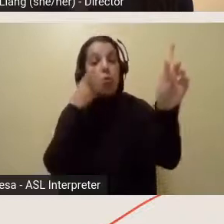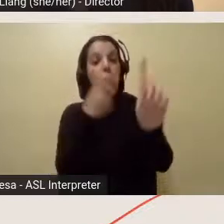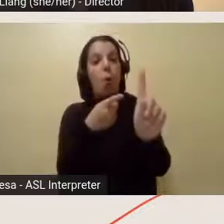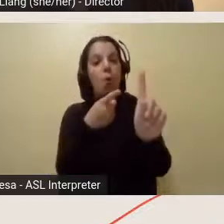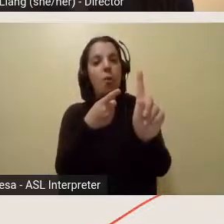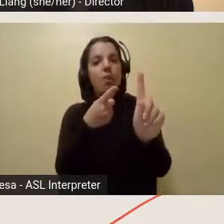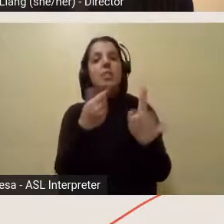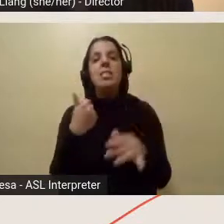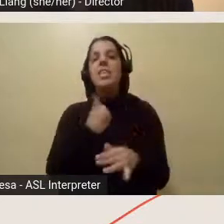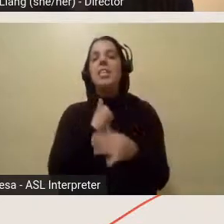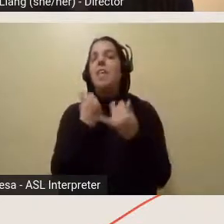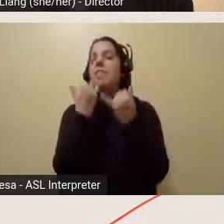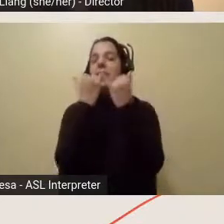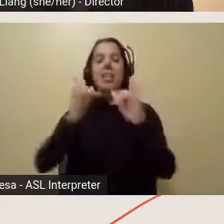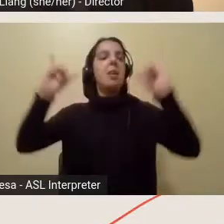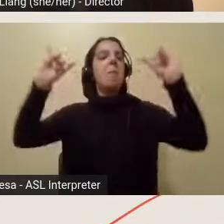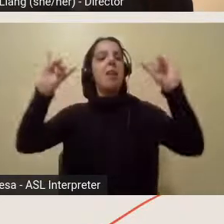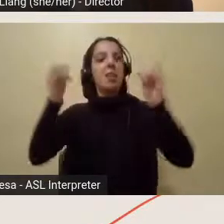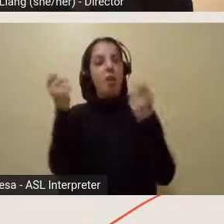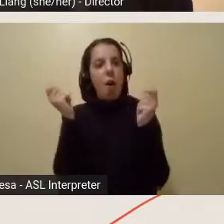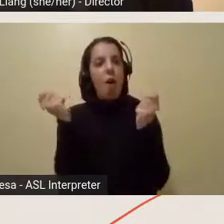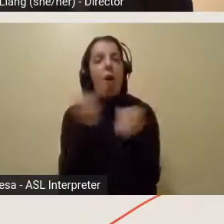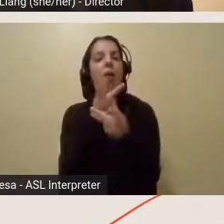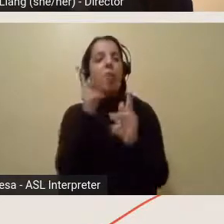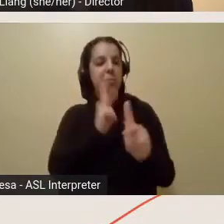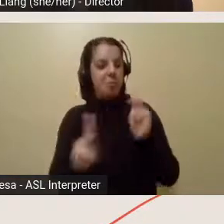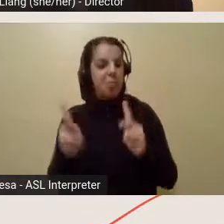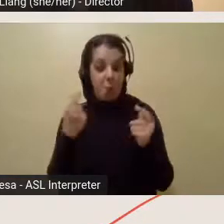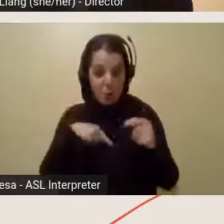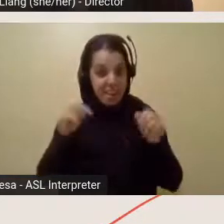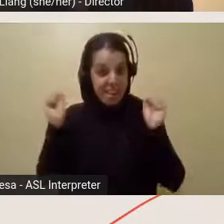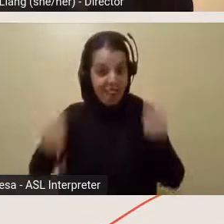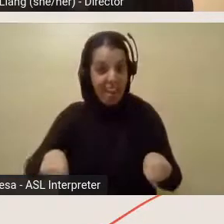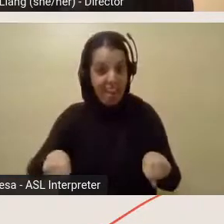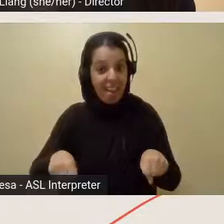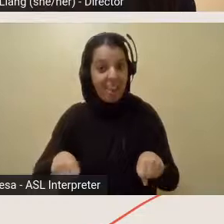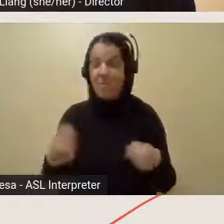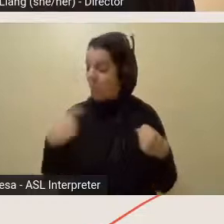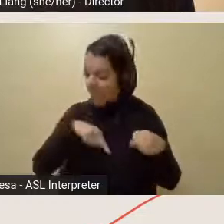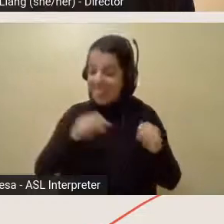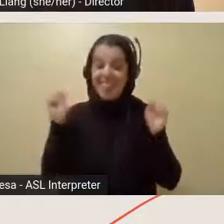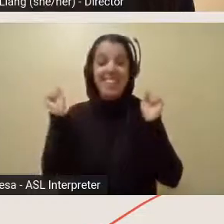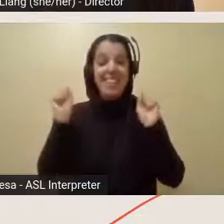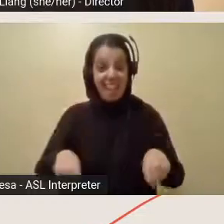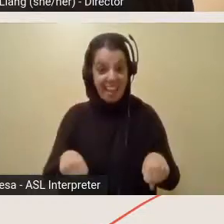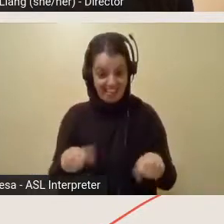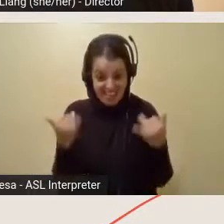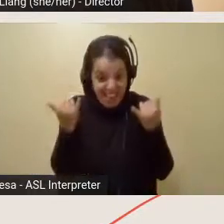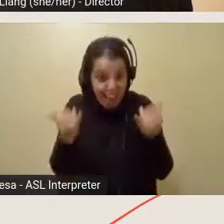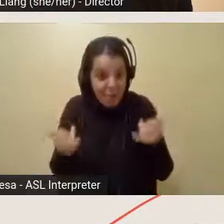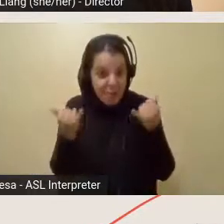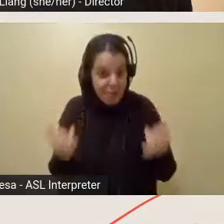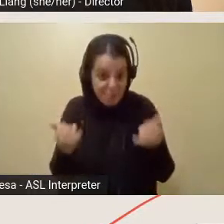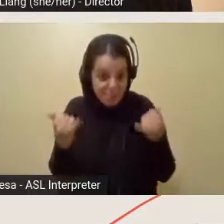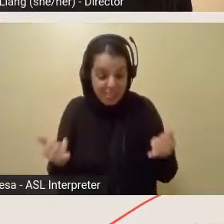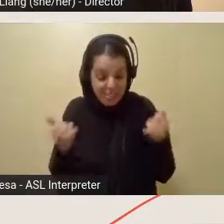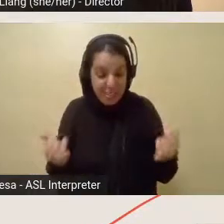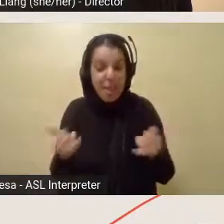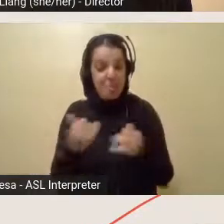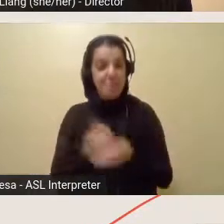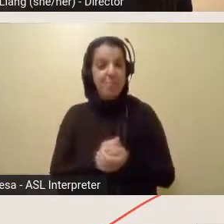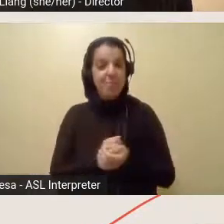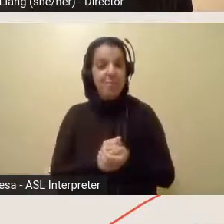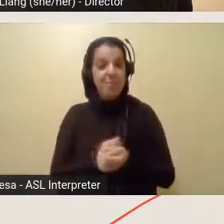the self-determination of all of our people, right? We actually can do all of these things in our lifetime. We